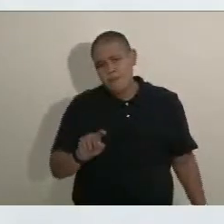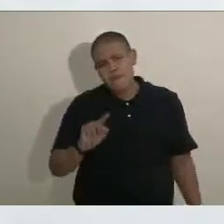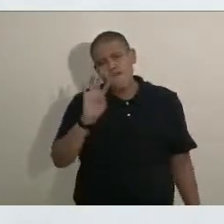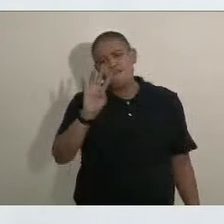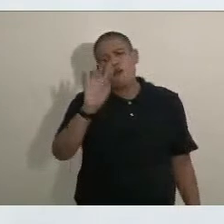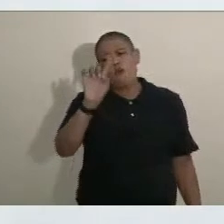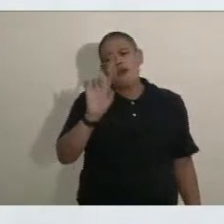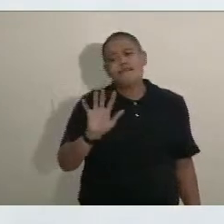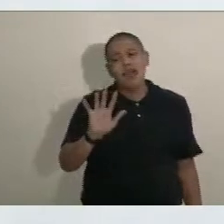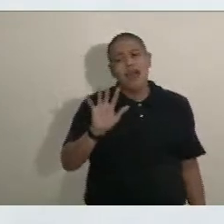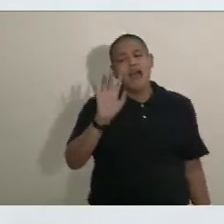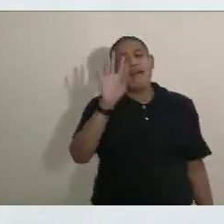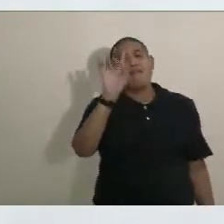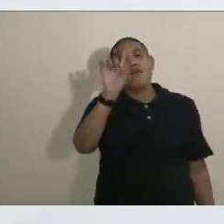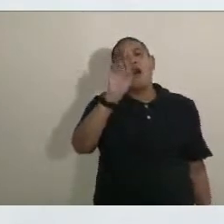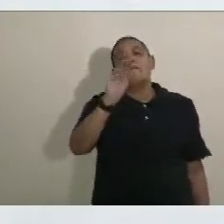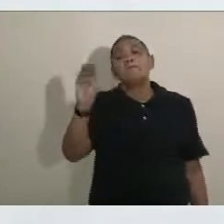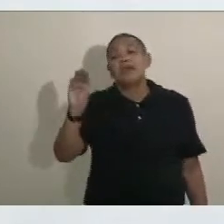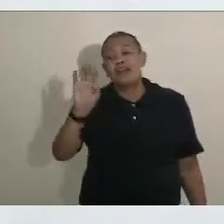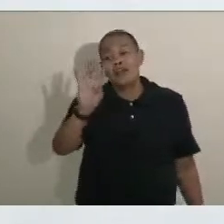1.415, that's